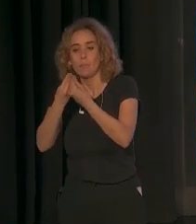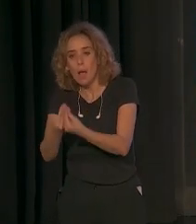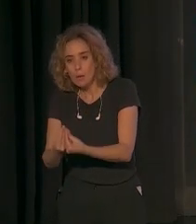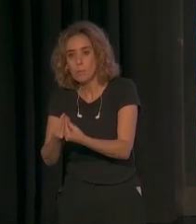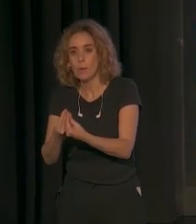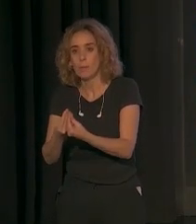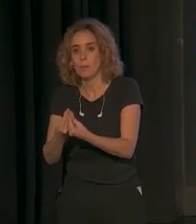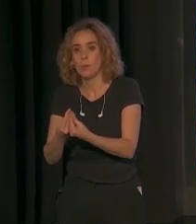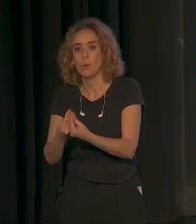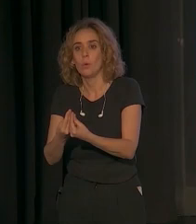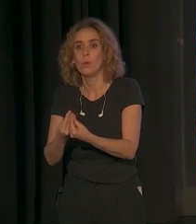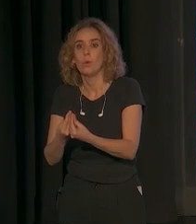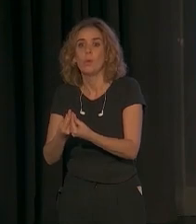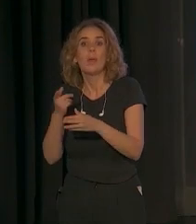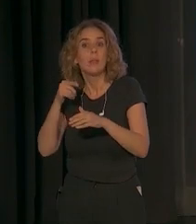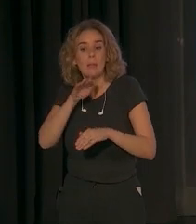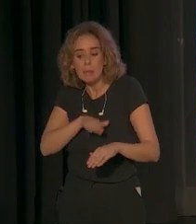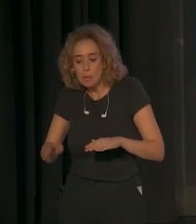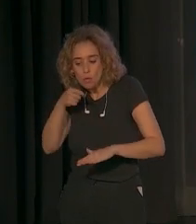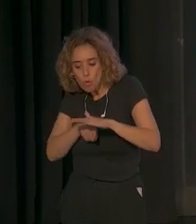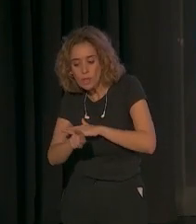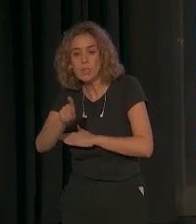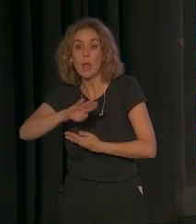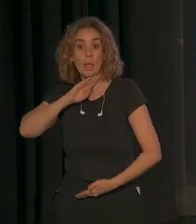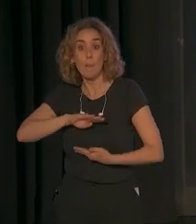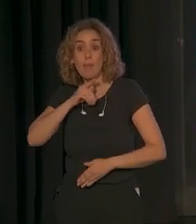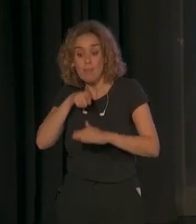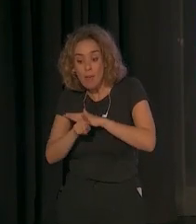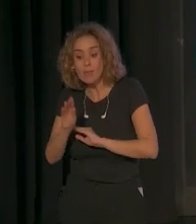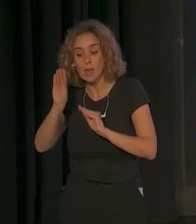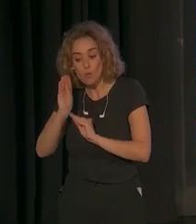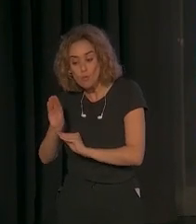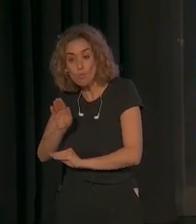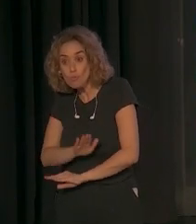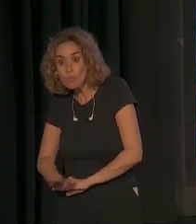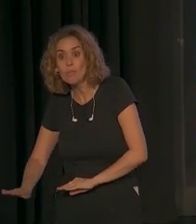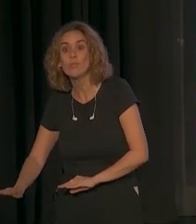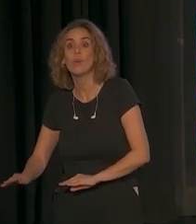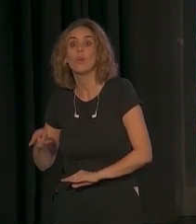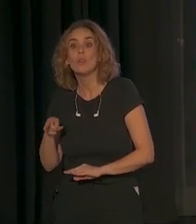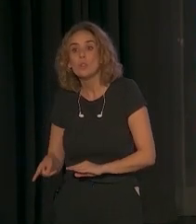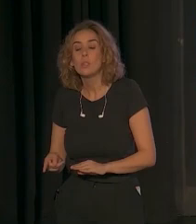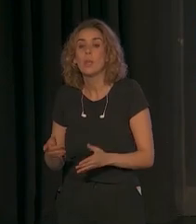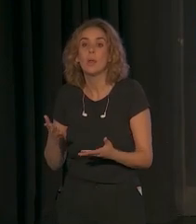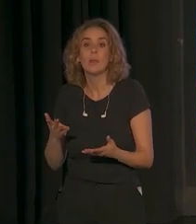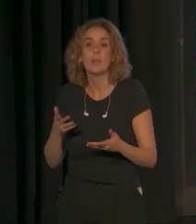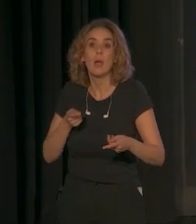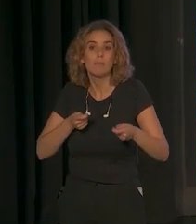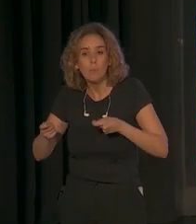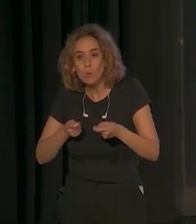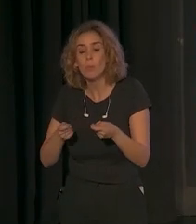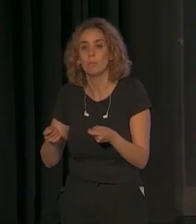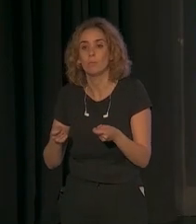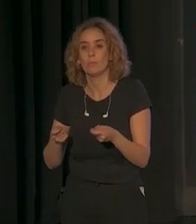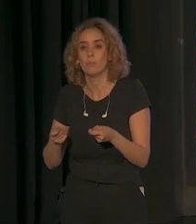meant that we shouldn't just accompany them in the development of children, but also to create that